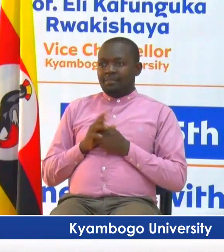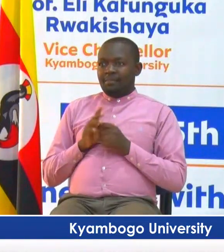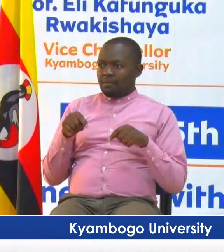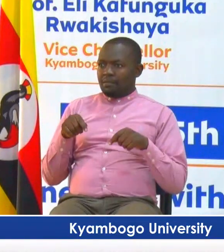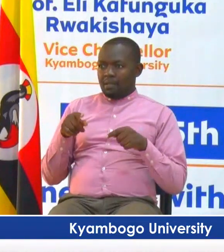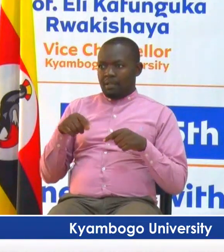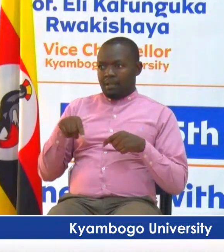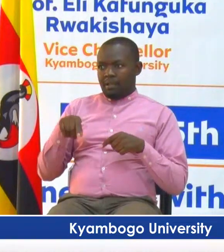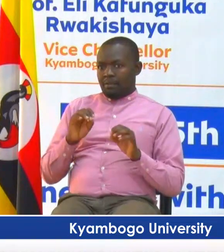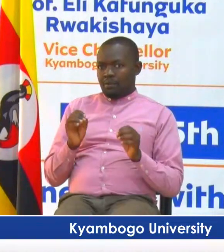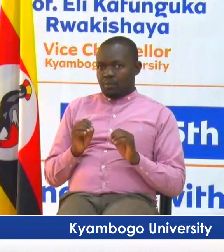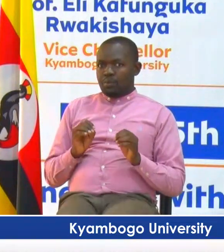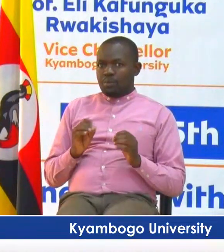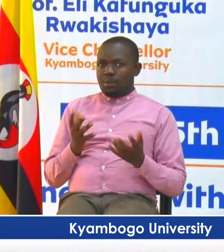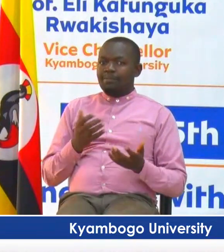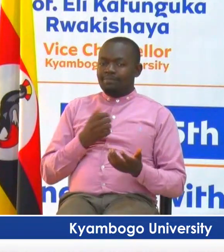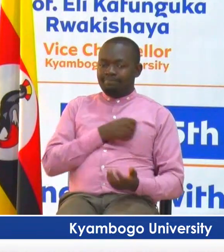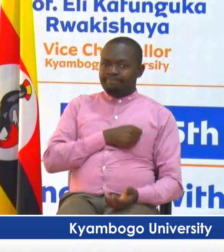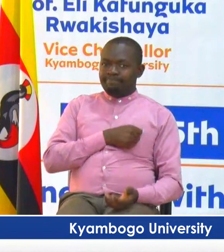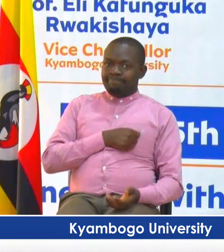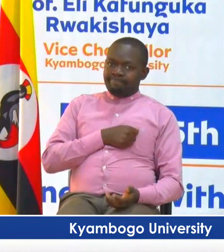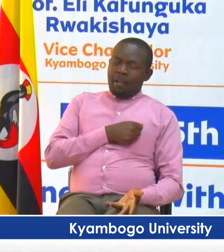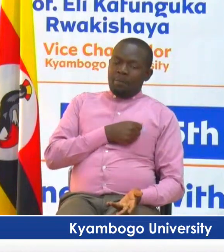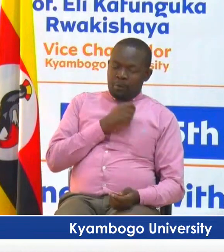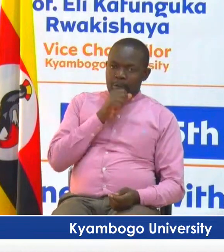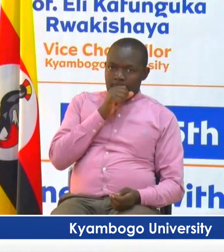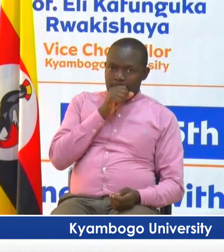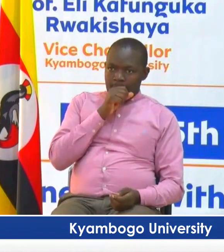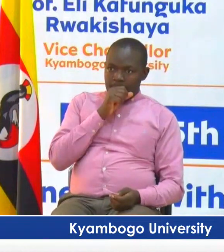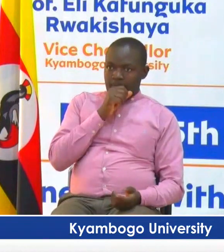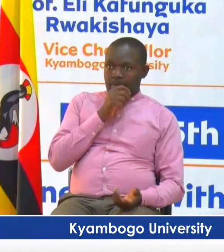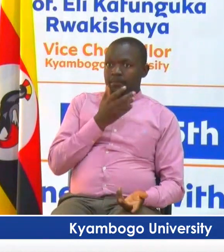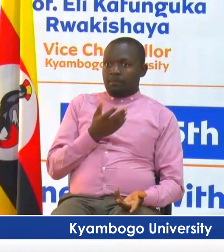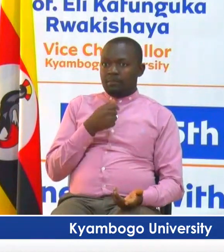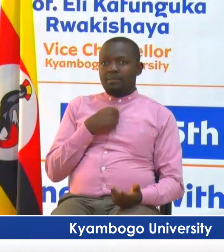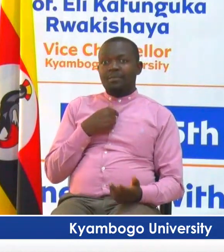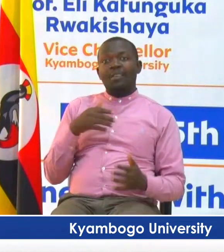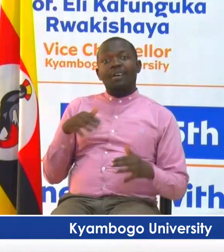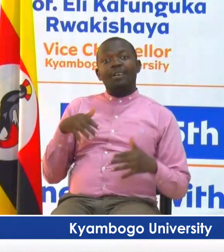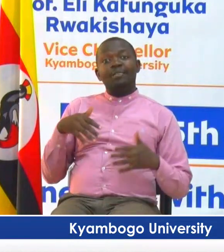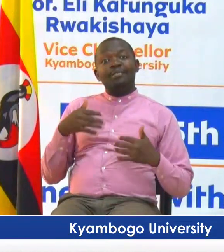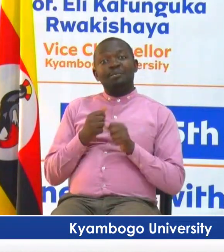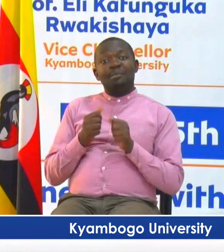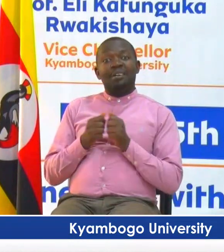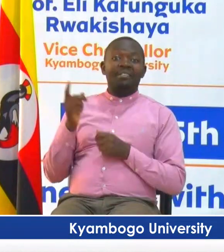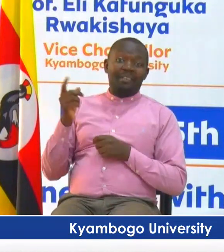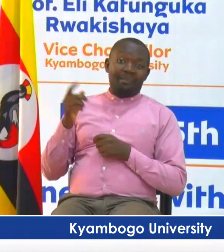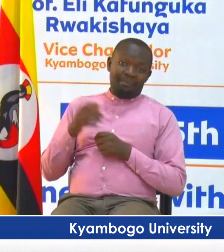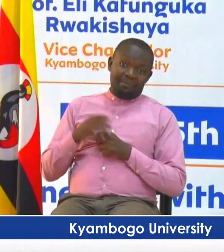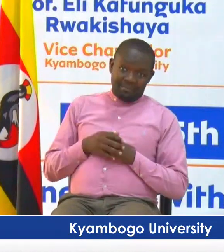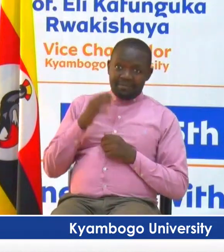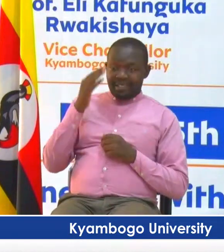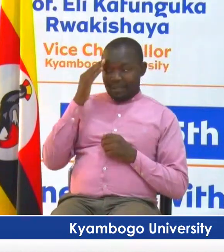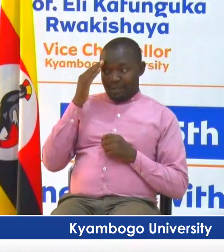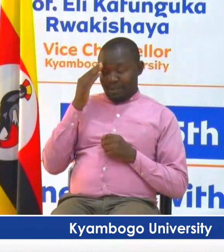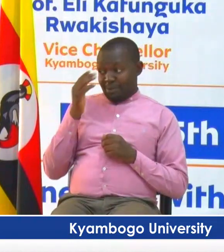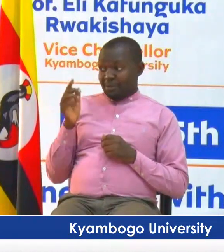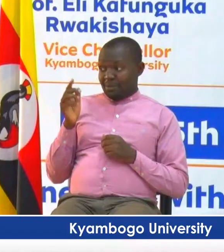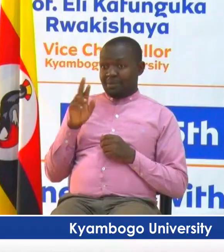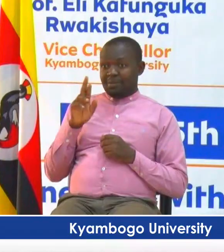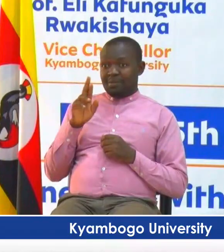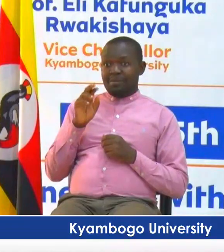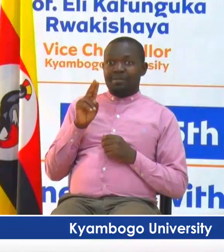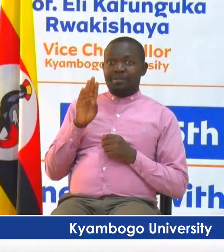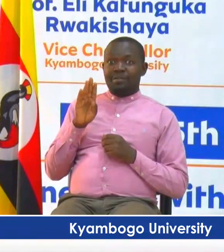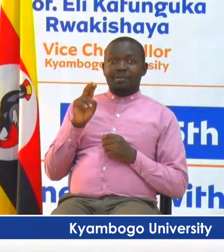today he's not around, with apology. So I was happy to work with him. Ruben made a joke that he has never